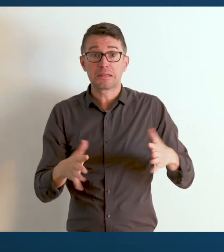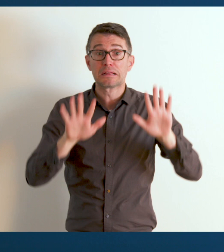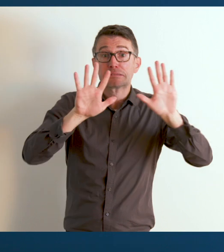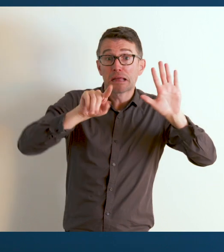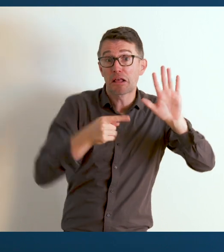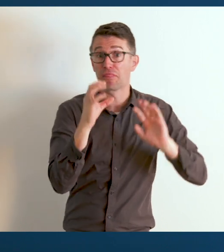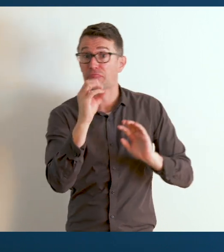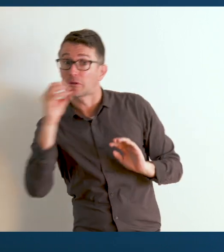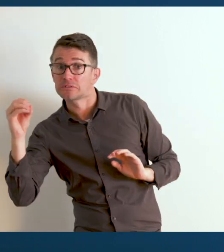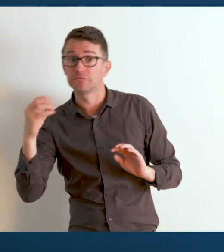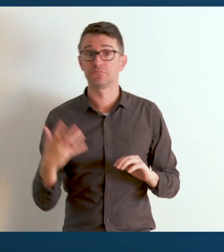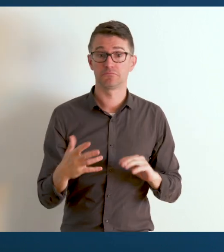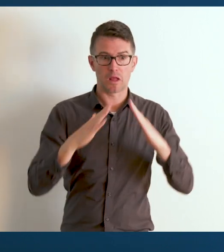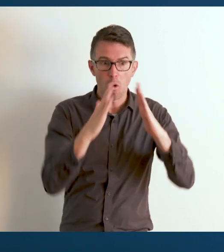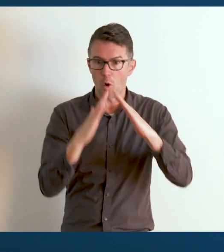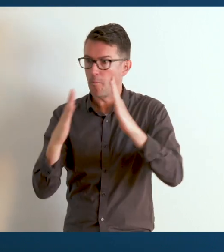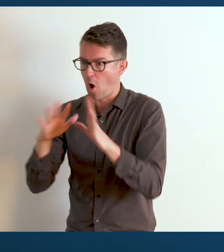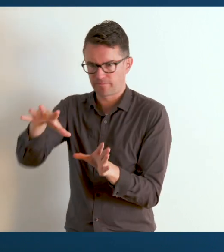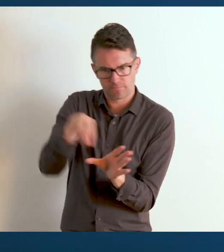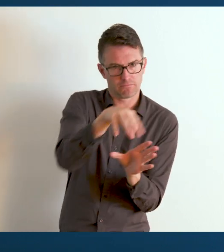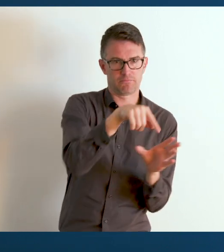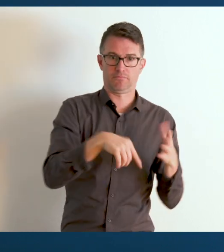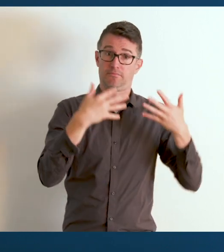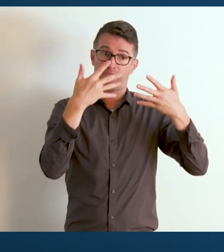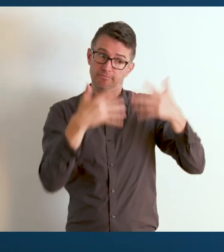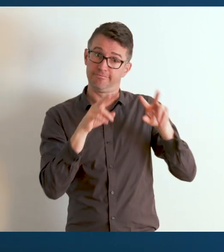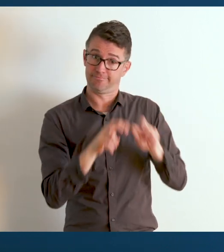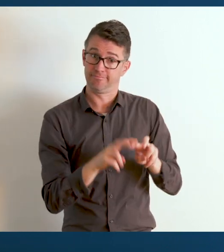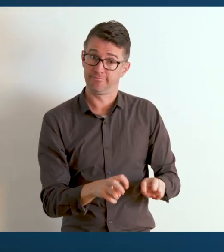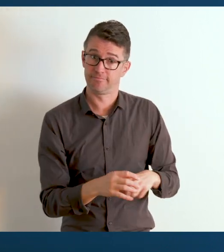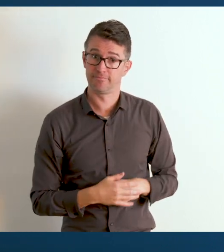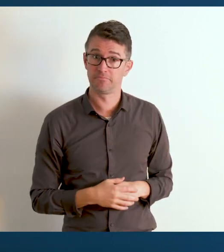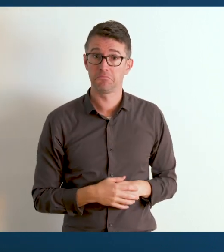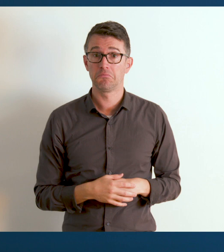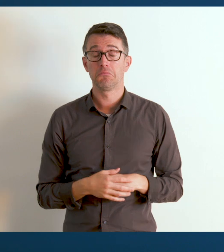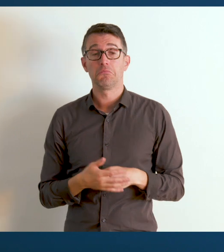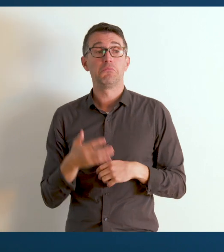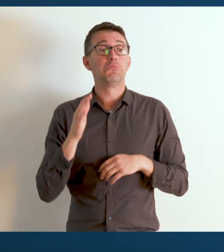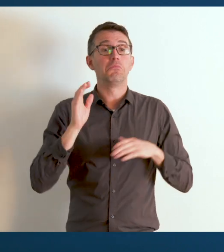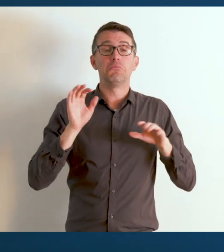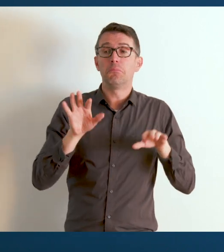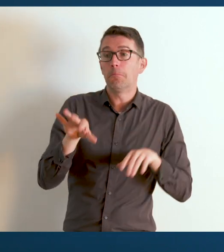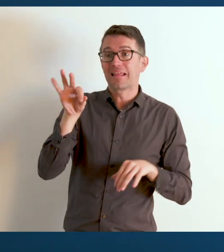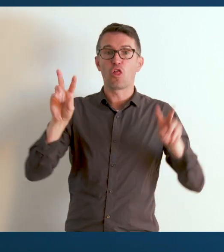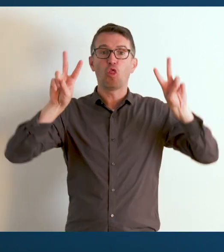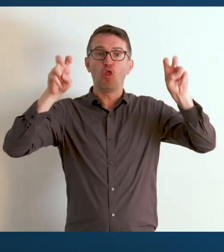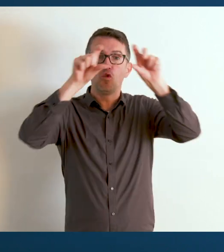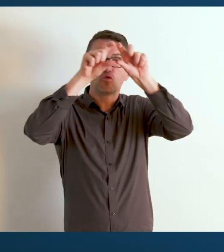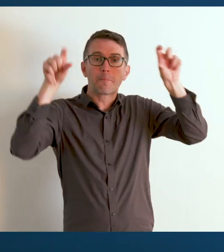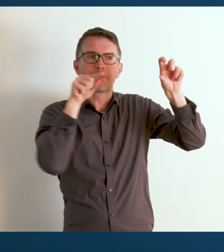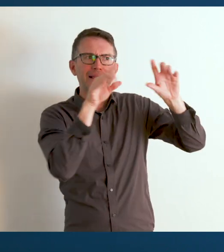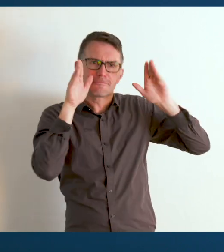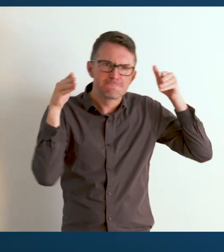of thousands of households or quite small. They can cover specific